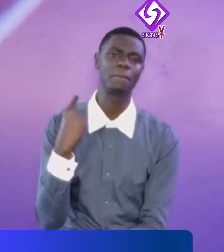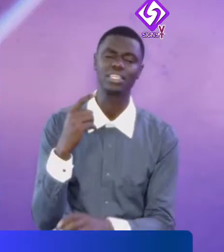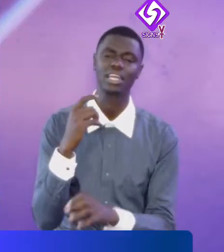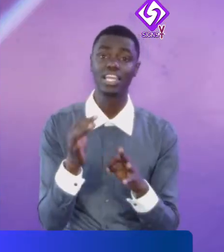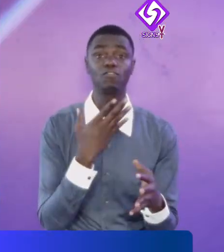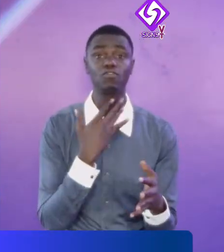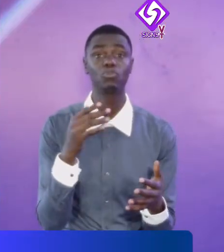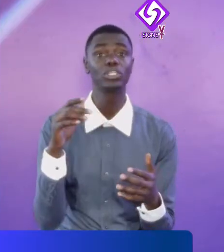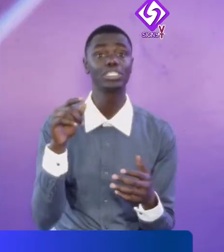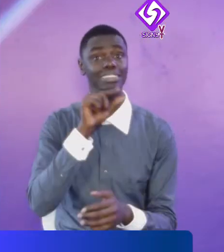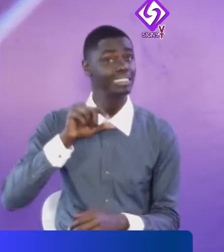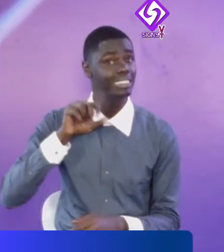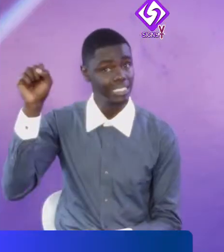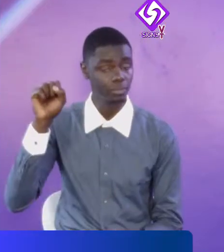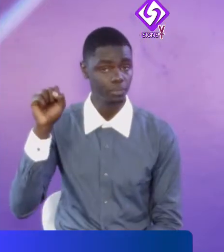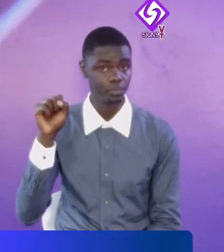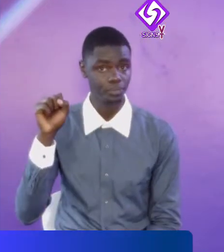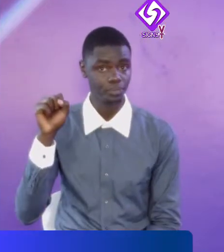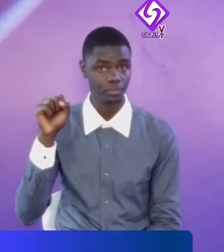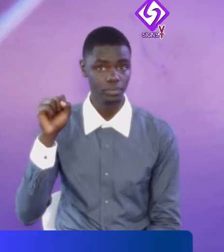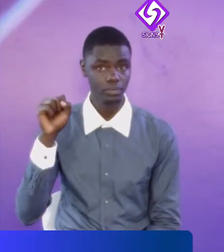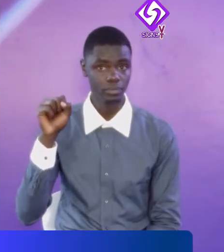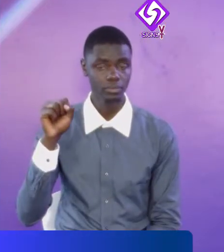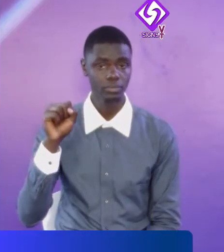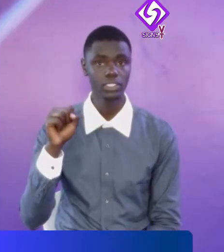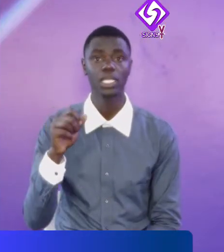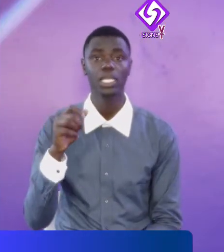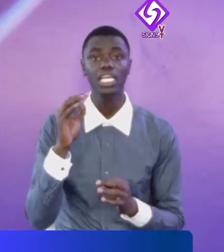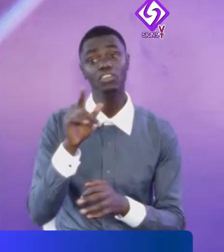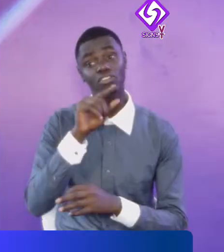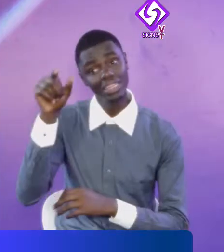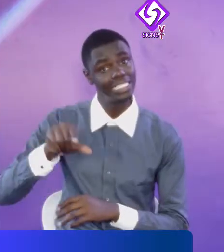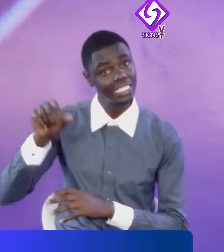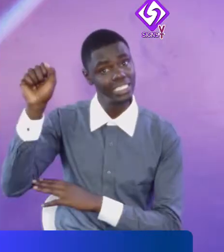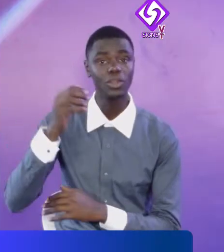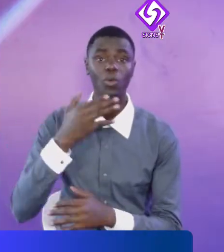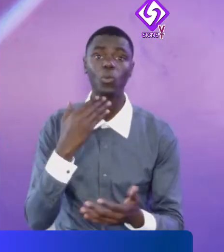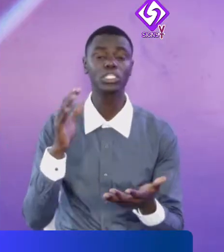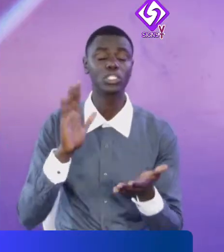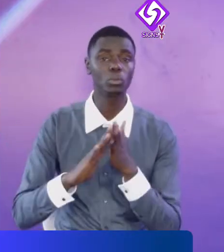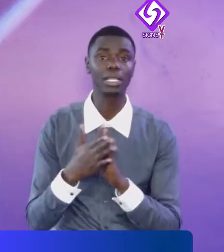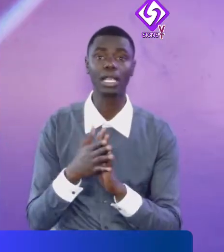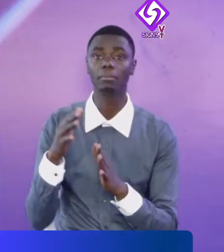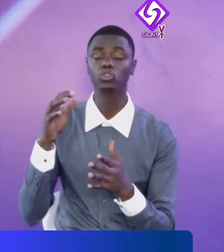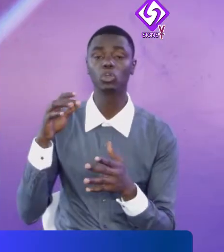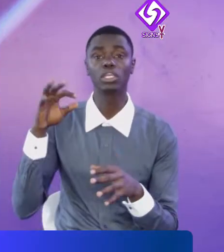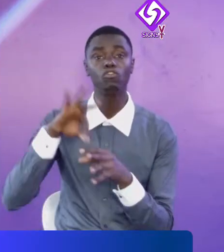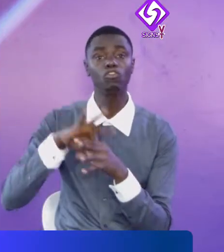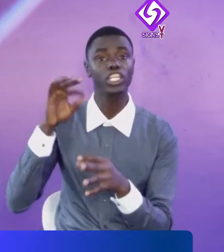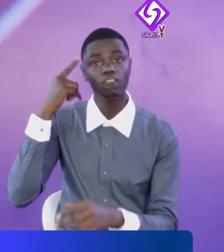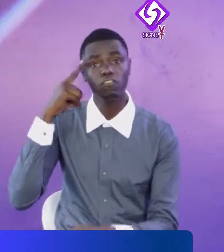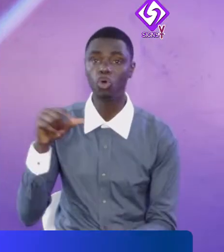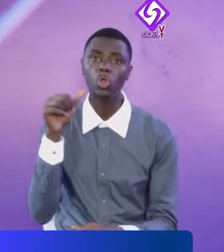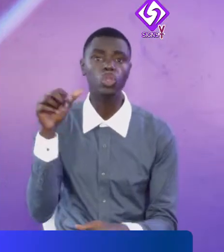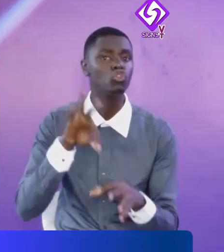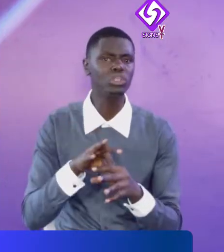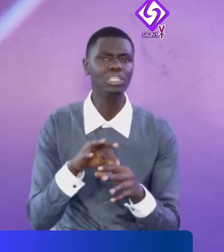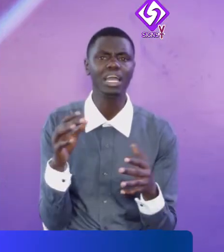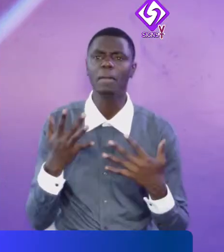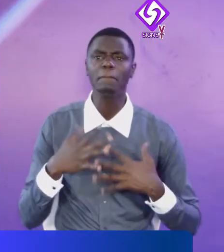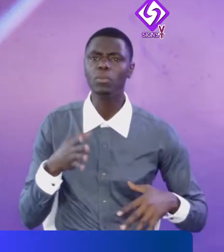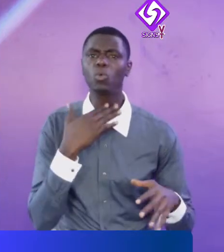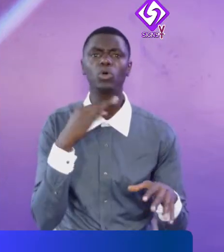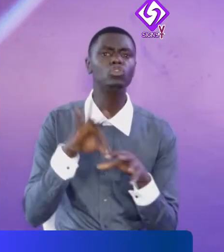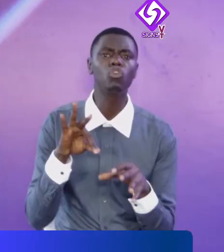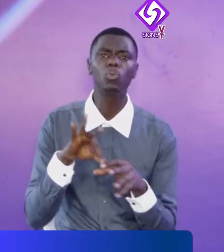if the Gen Zs, I was about to implicate myself. If the Gen Zs want to be voted in, not to vote, the people they want to